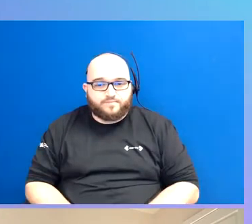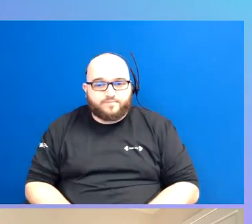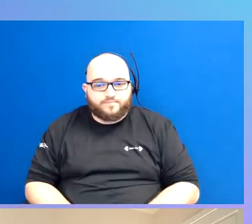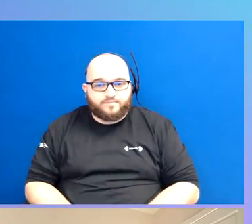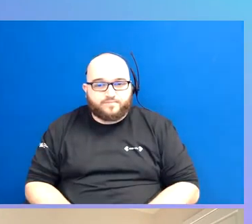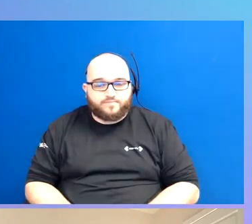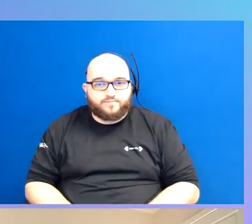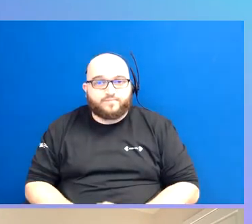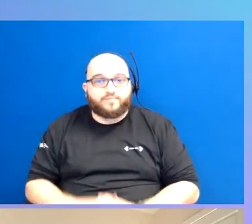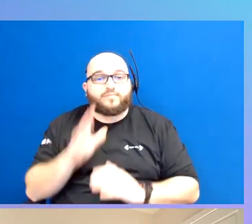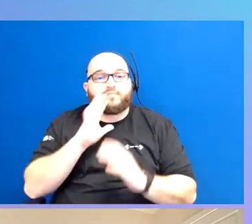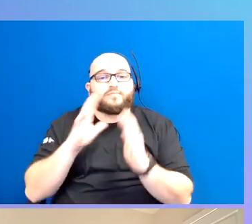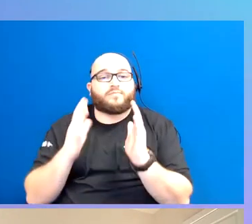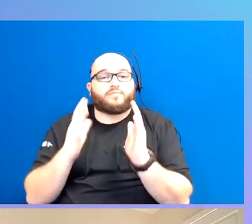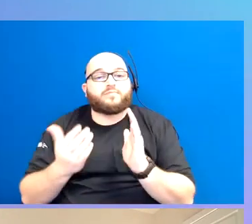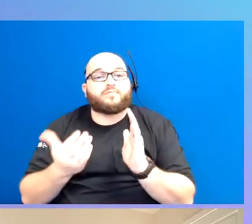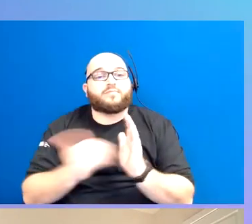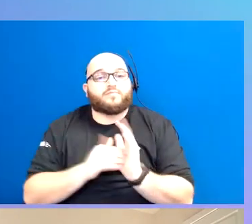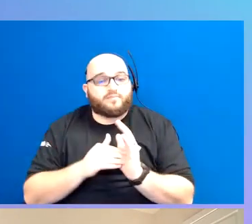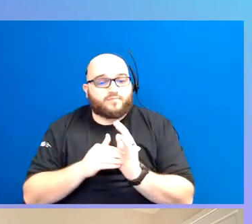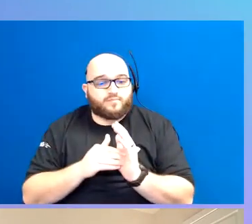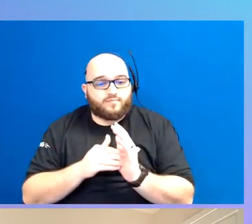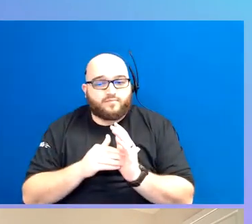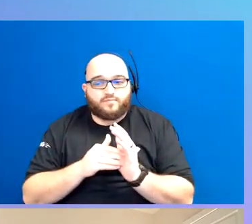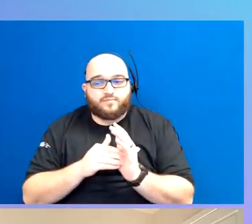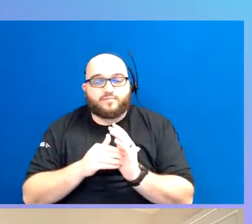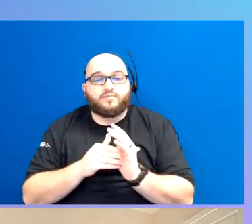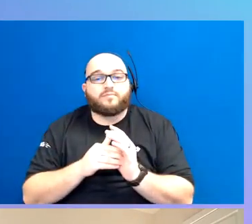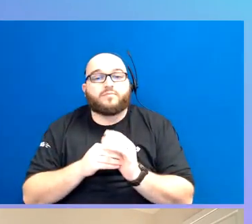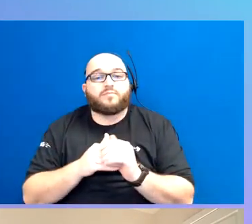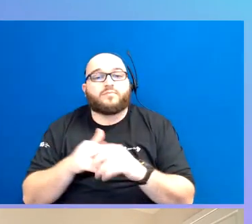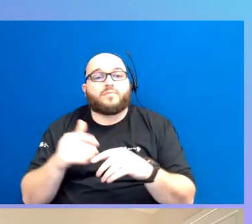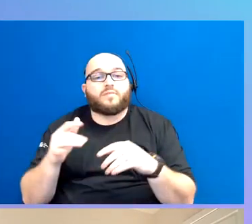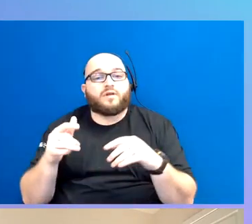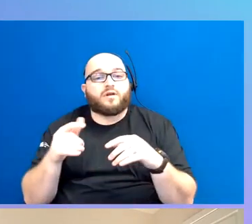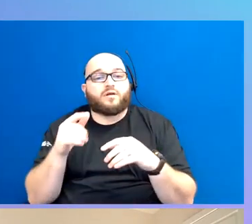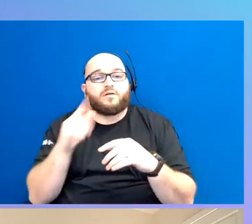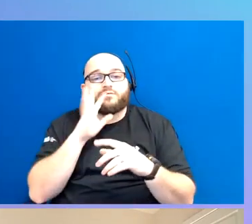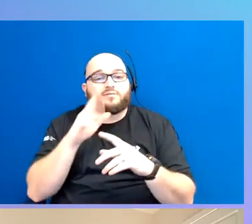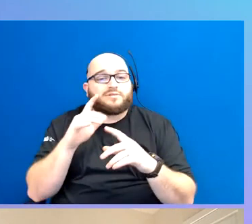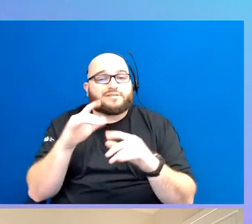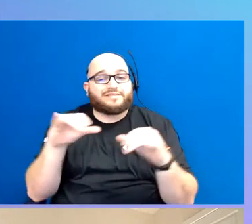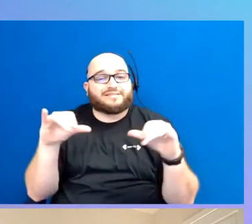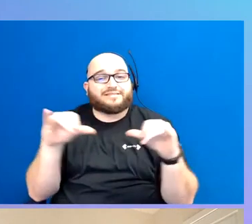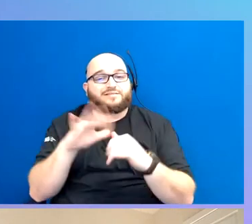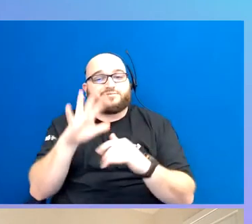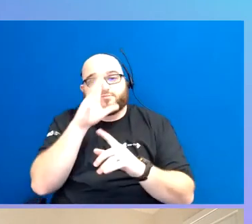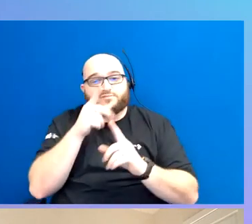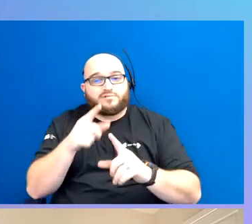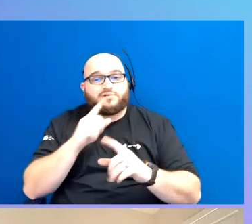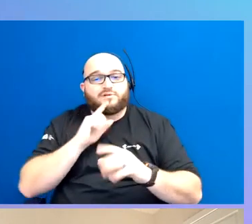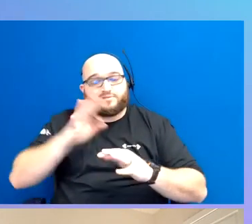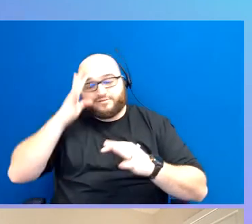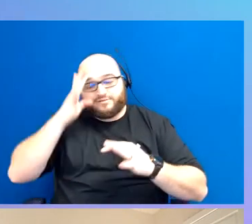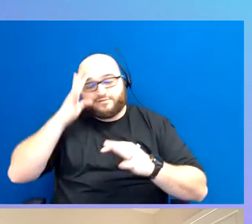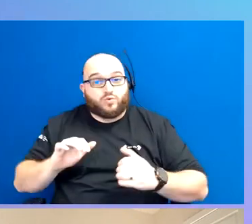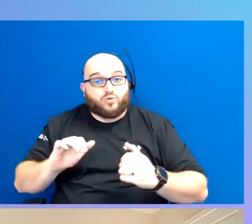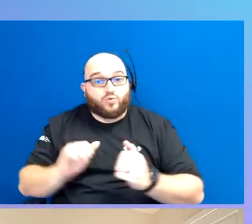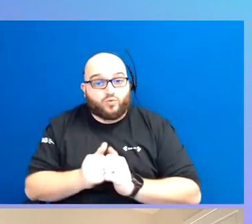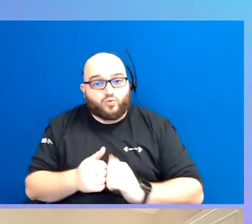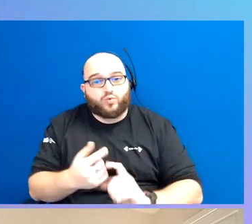Now, again, user agent control, the size of the target is determined by the user agent and is